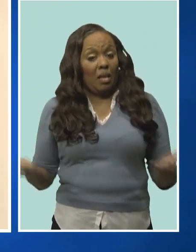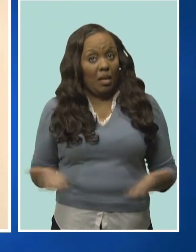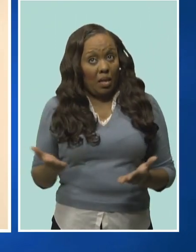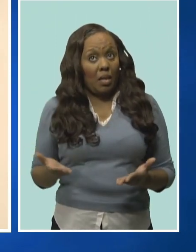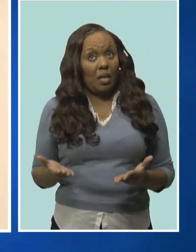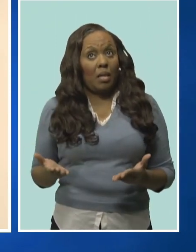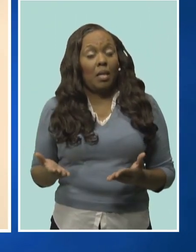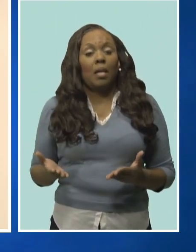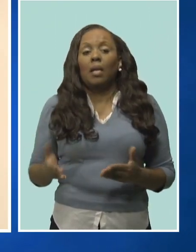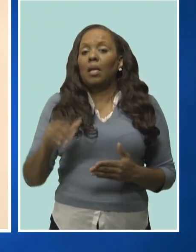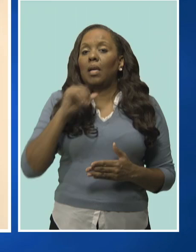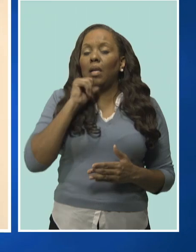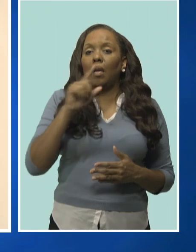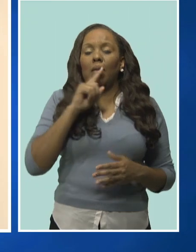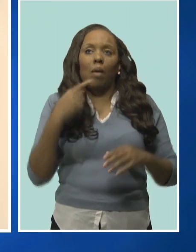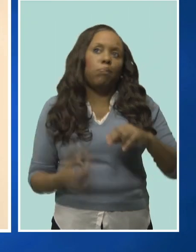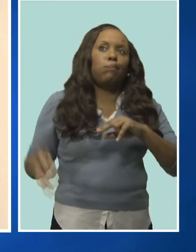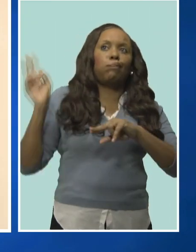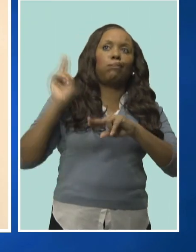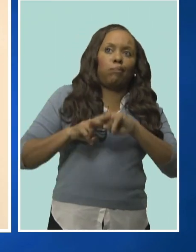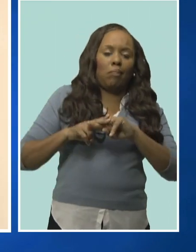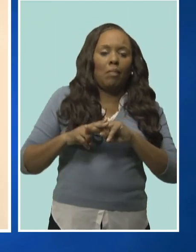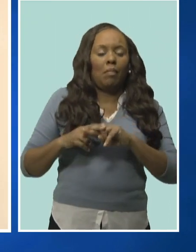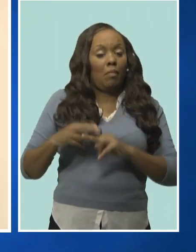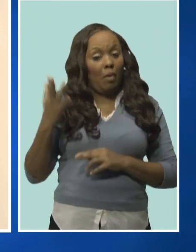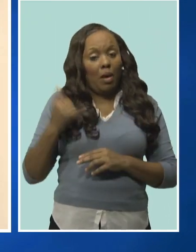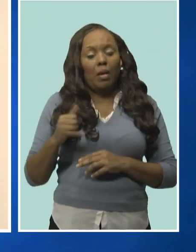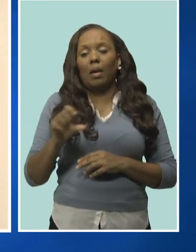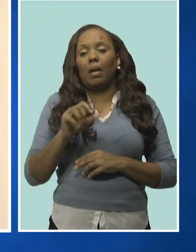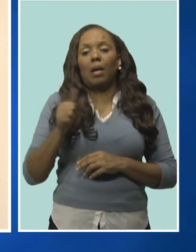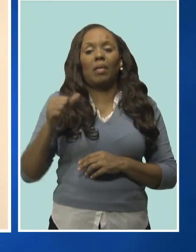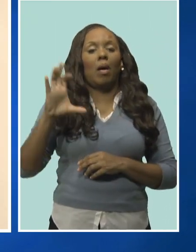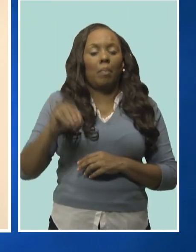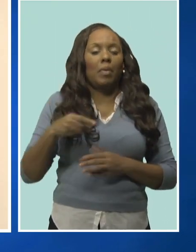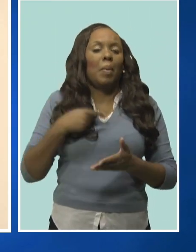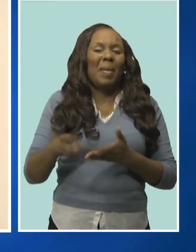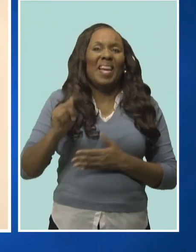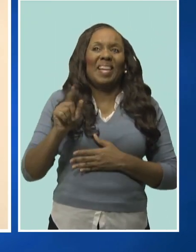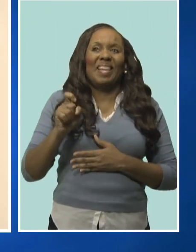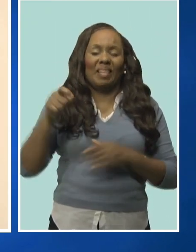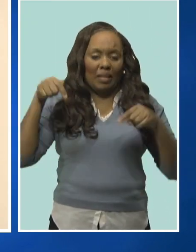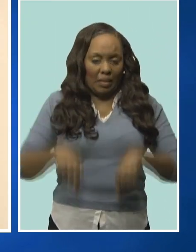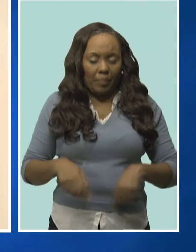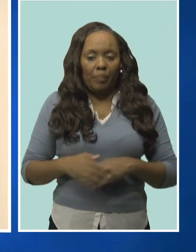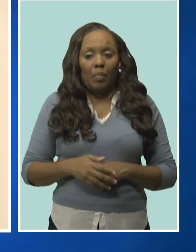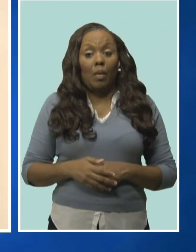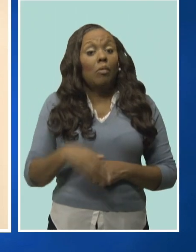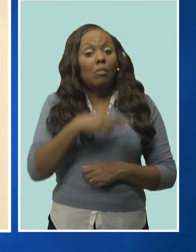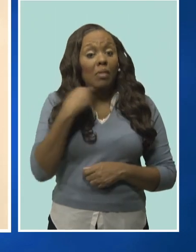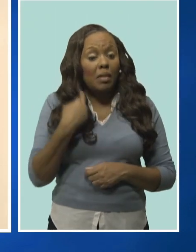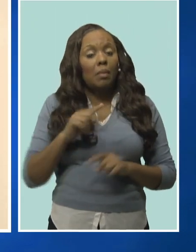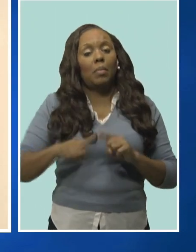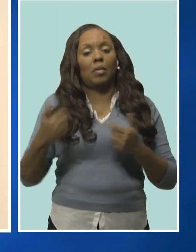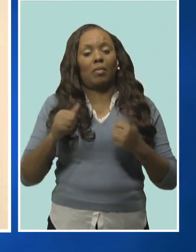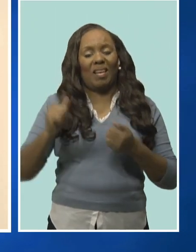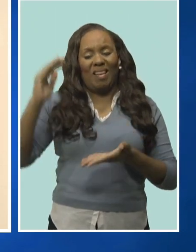is shielded in a sense to the average Barbadian by having these companies pay taxes here. So yes, there's downside risks, but we are trying to mitigate and